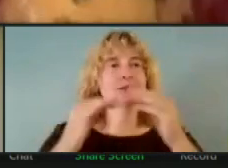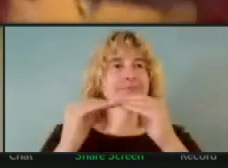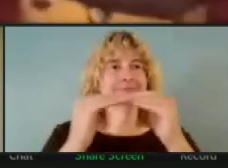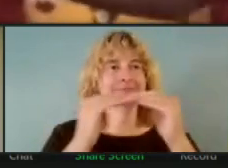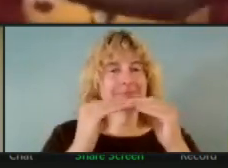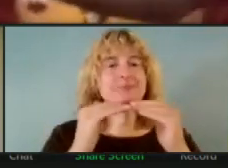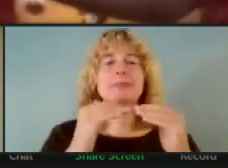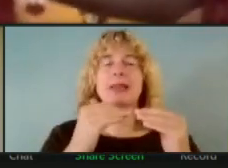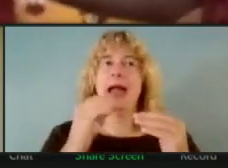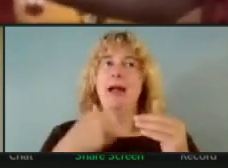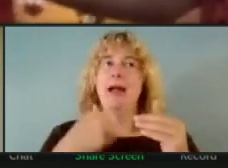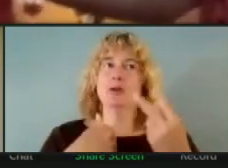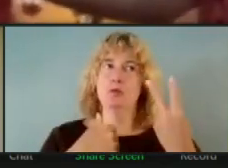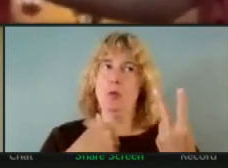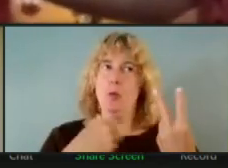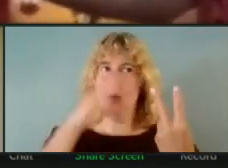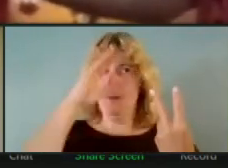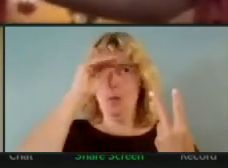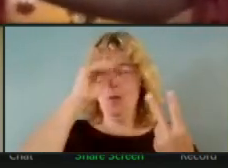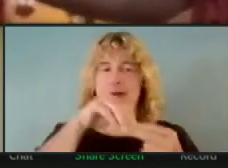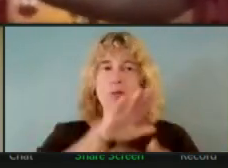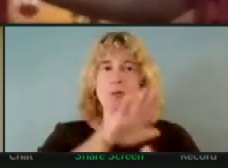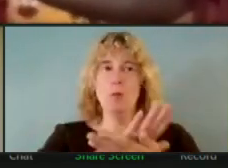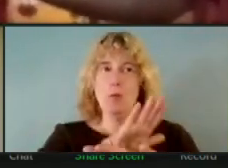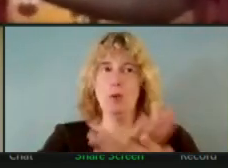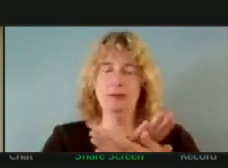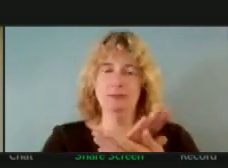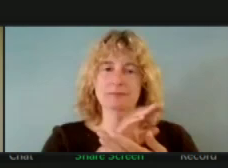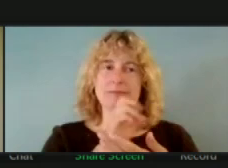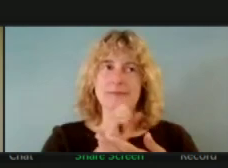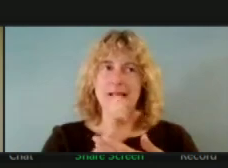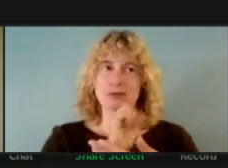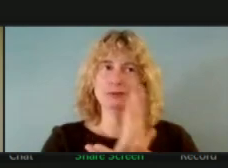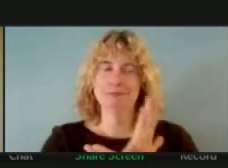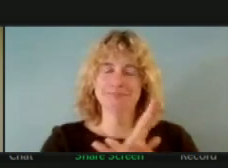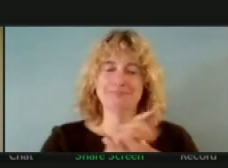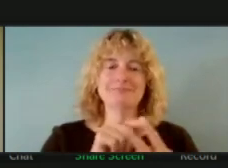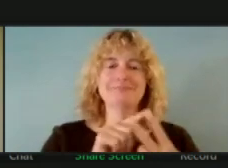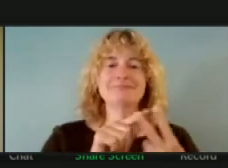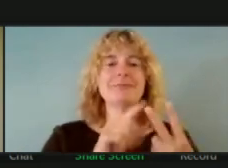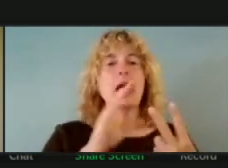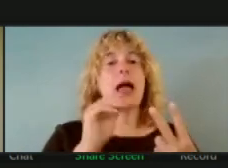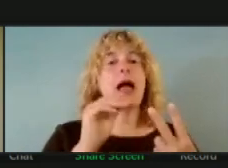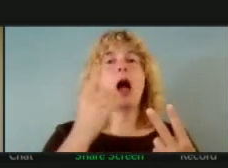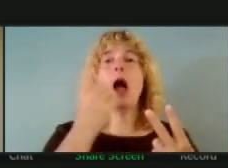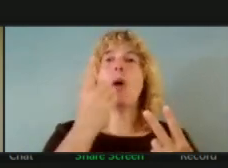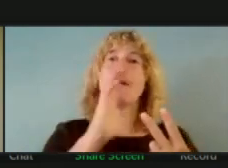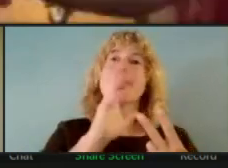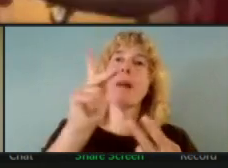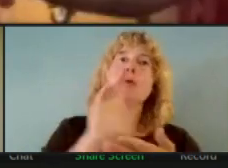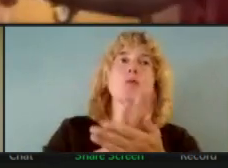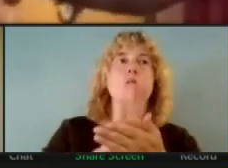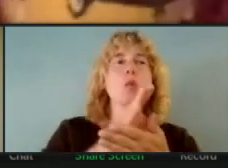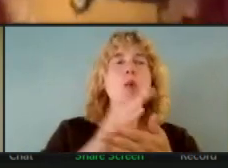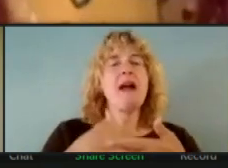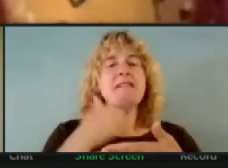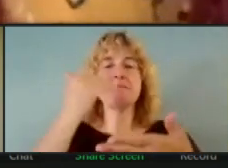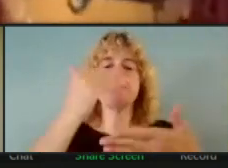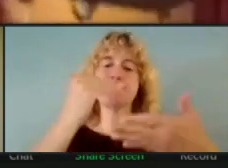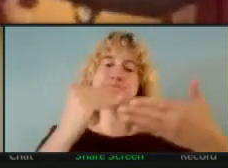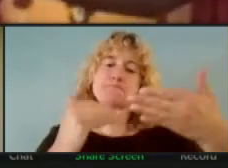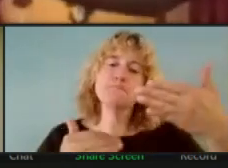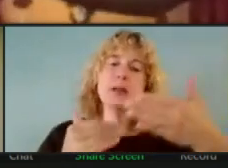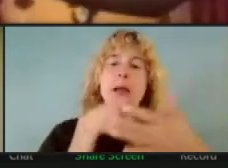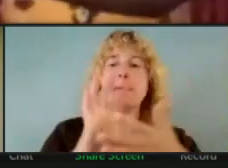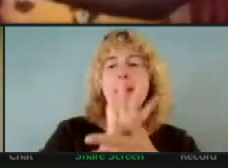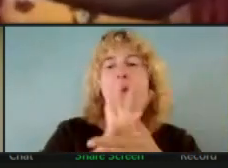Our back-to-school supply list has always held the usual: papers, pencils, hand sanitizer, hand soap. As many